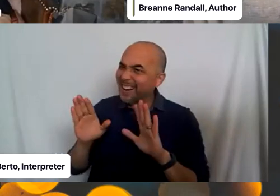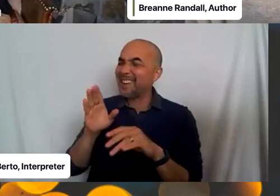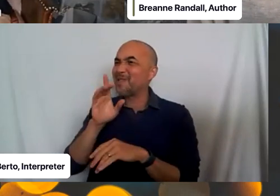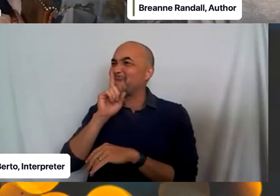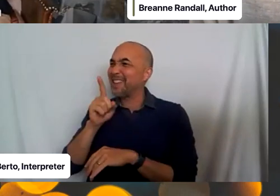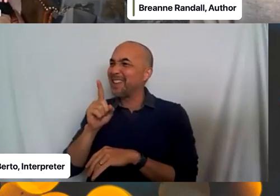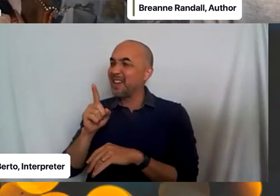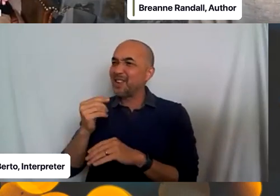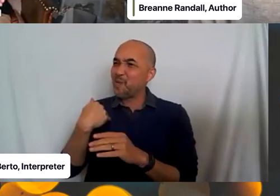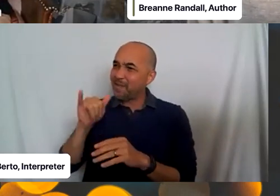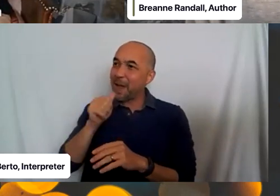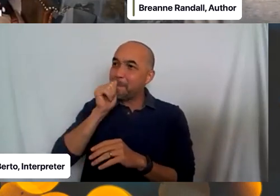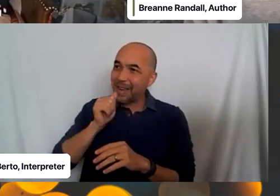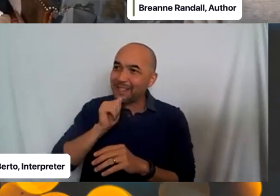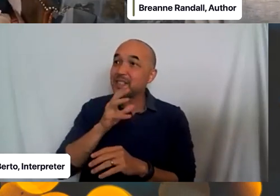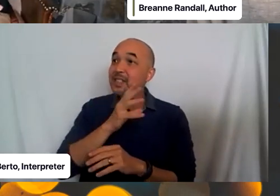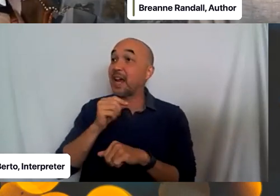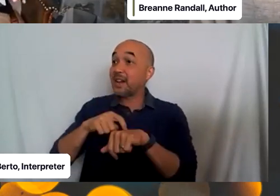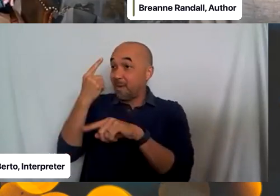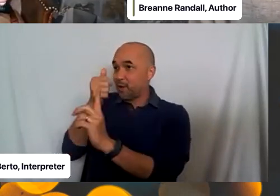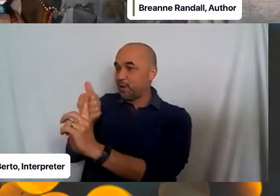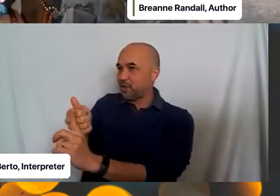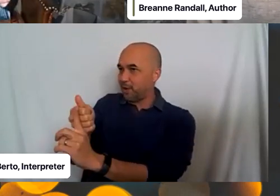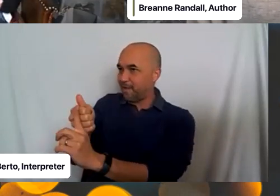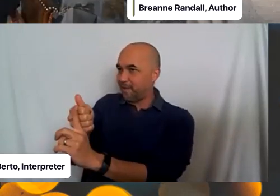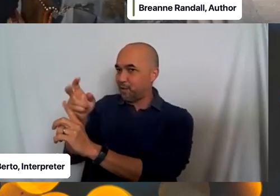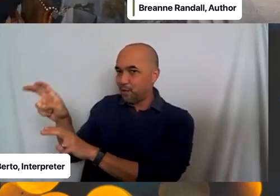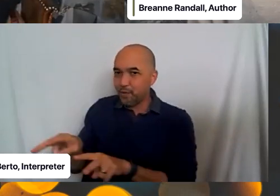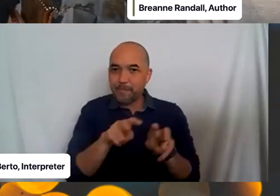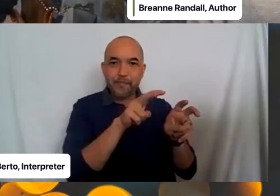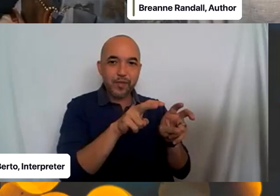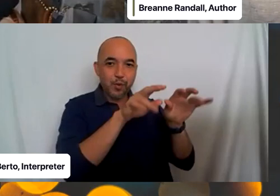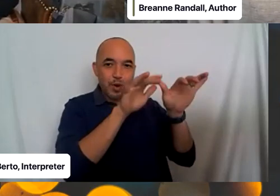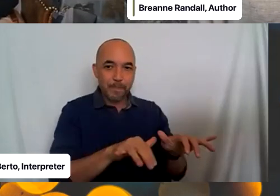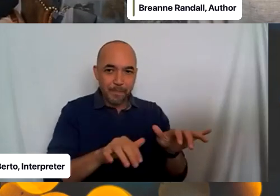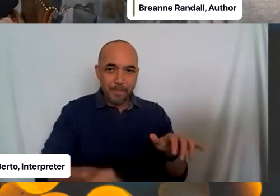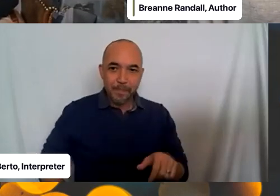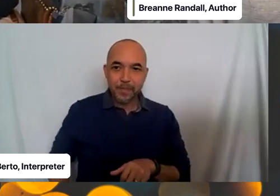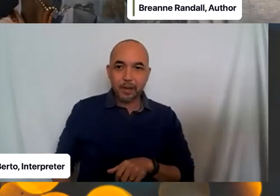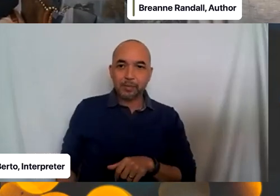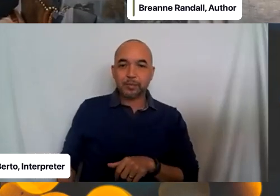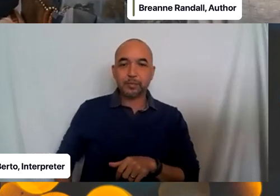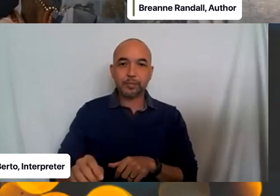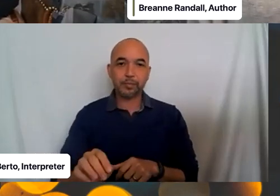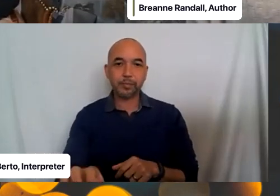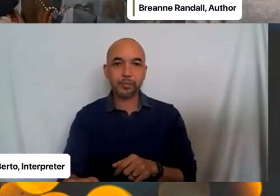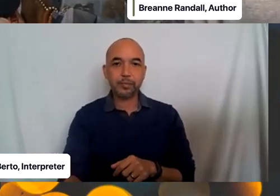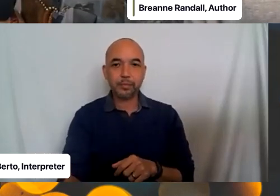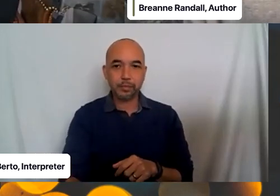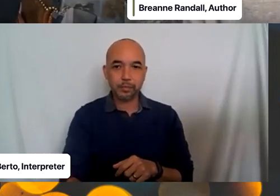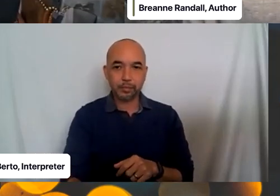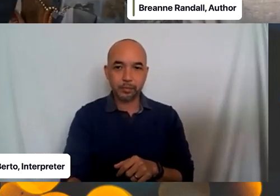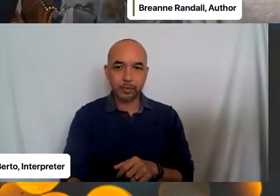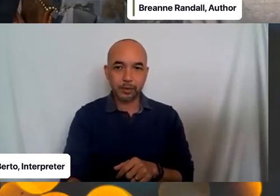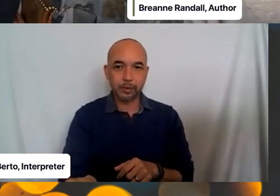that patience and then that time for yourself, to take that time for yourself. Like that's pretty amazing. It is sometimes